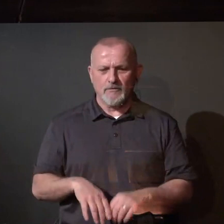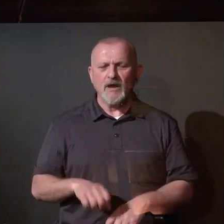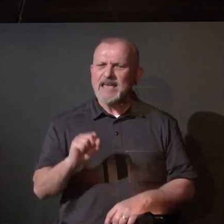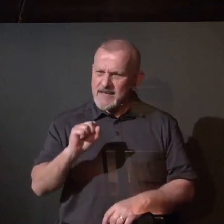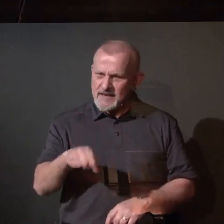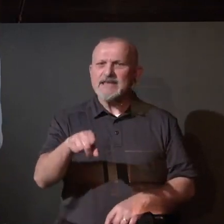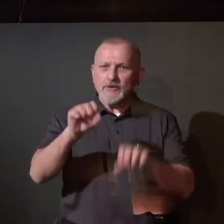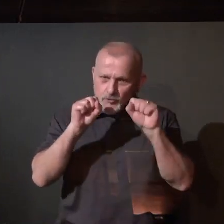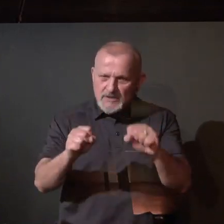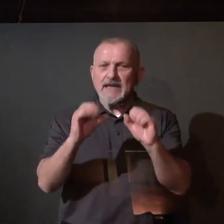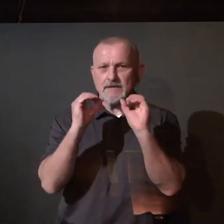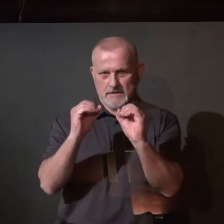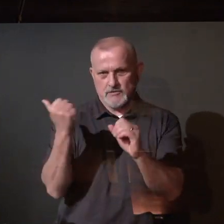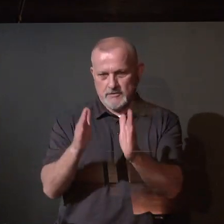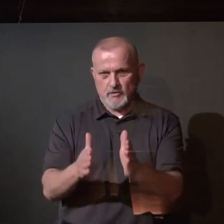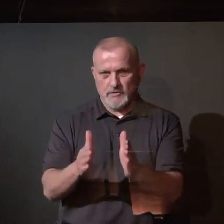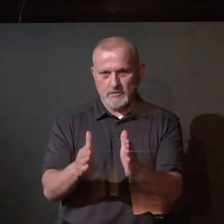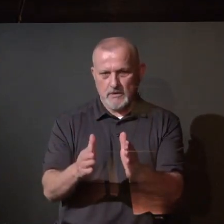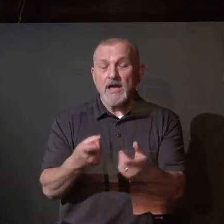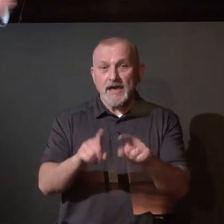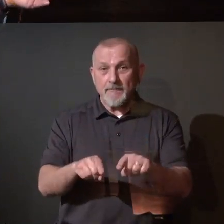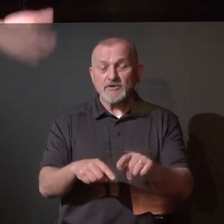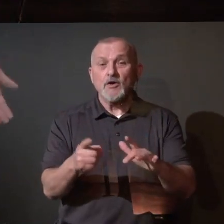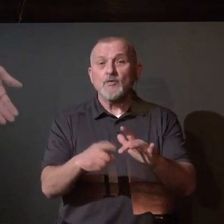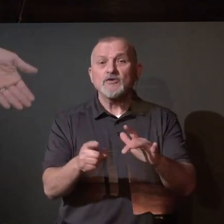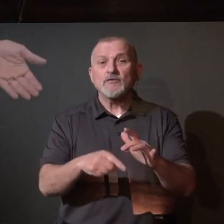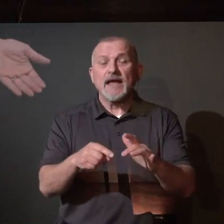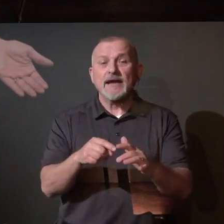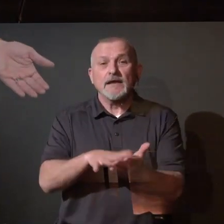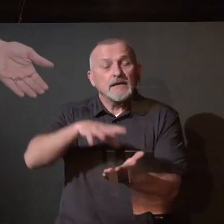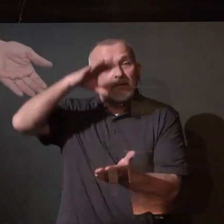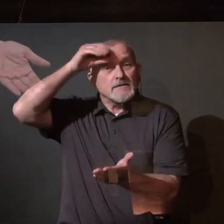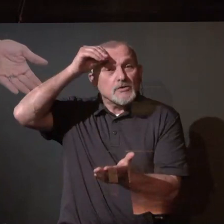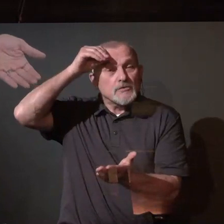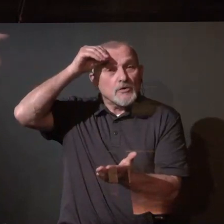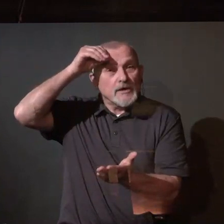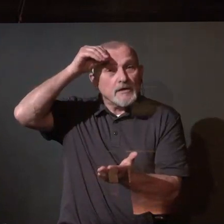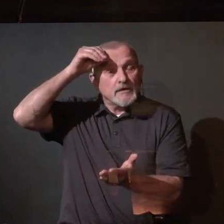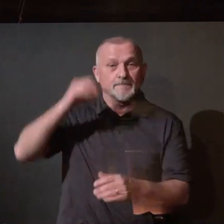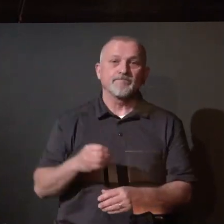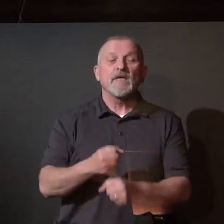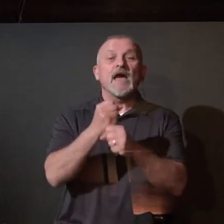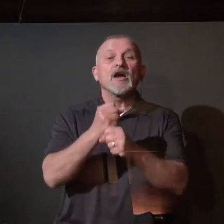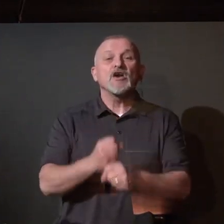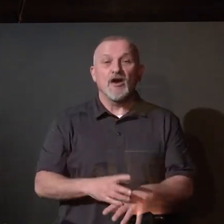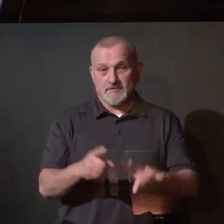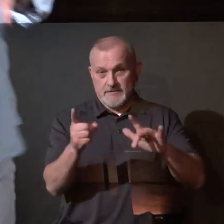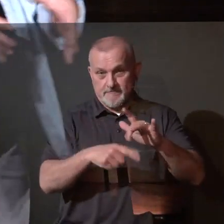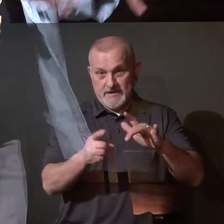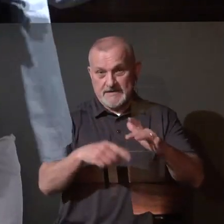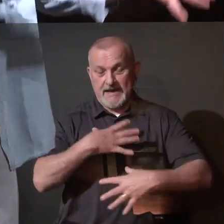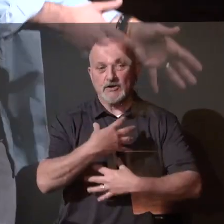what happens. When you lack knowledge, then that affects your confidence. When you don't have the knowledge, then you don't